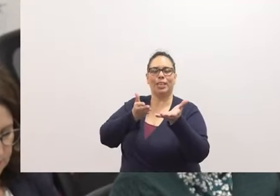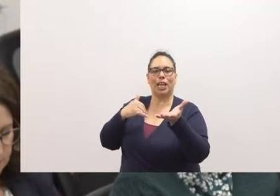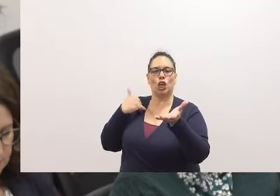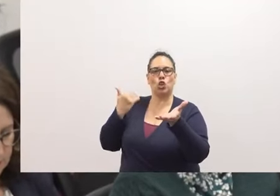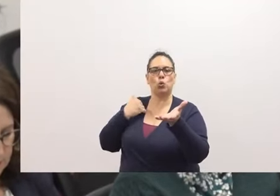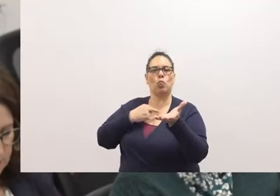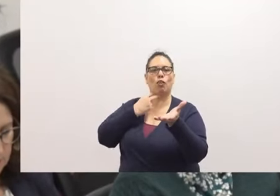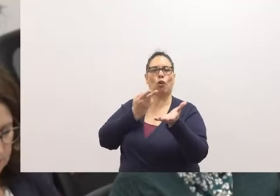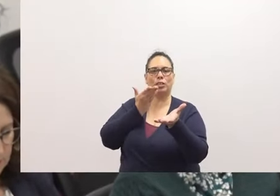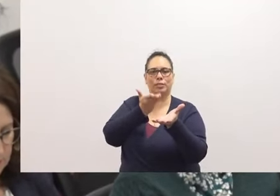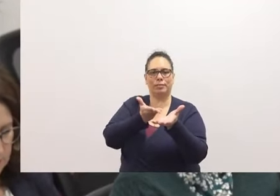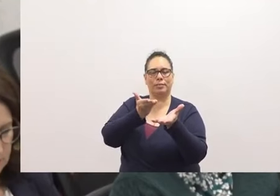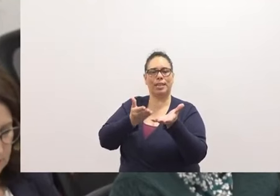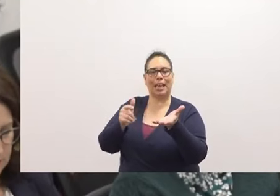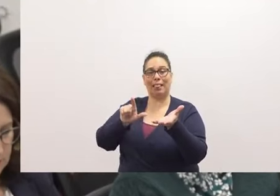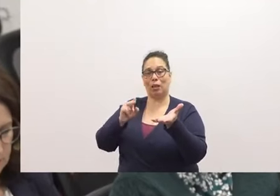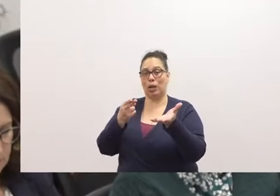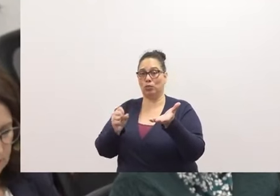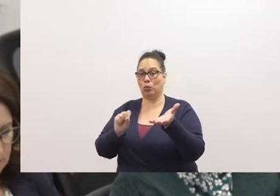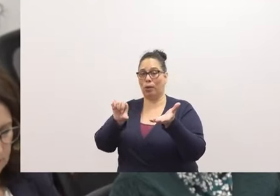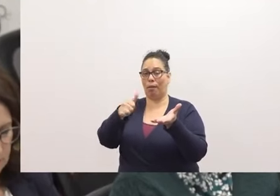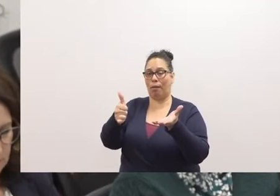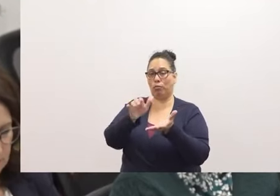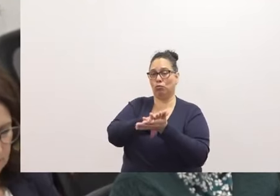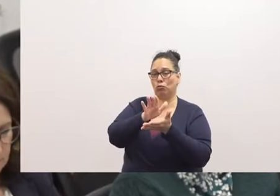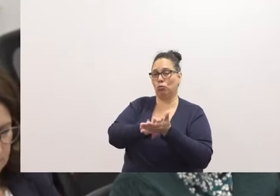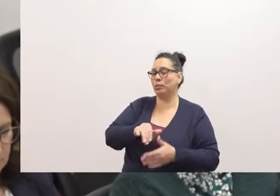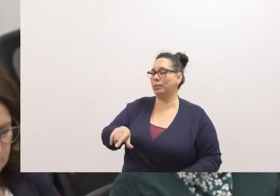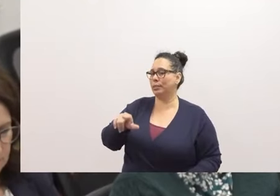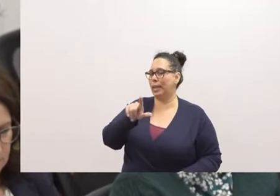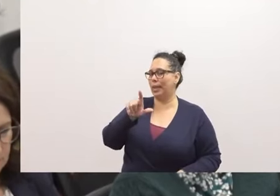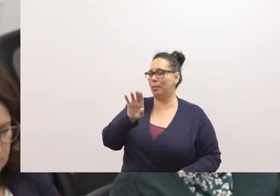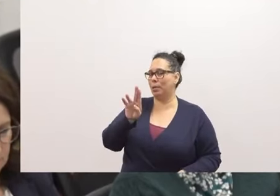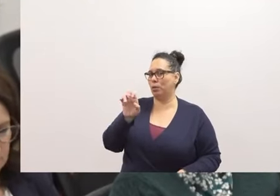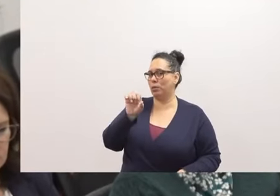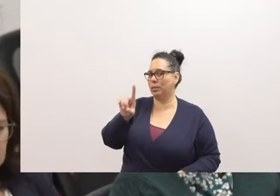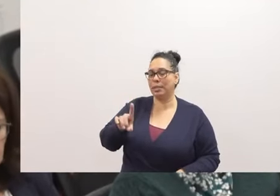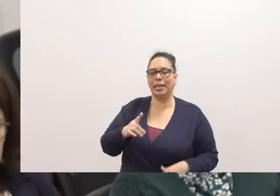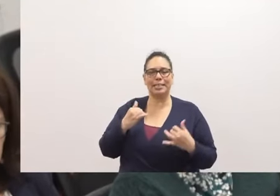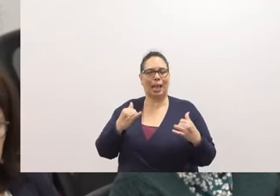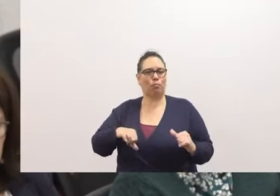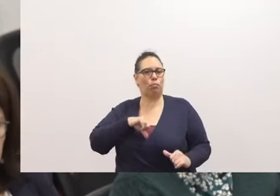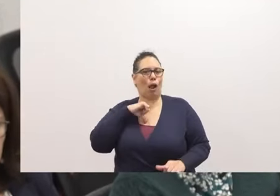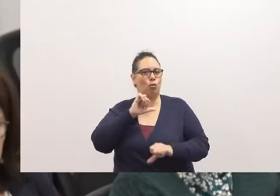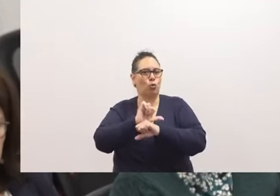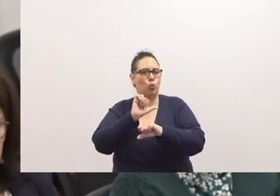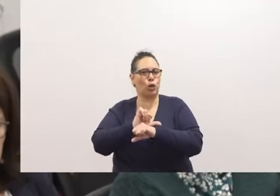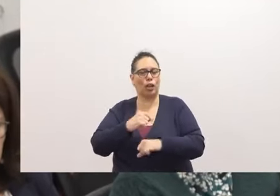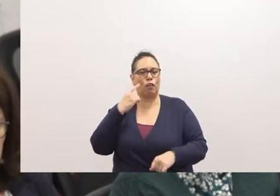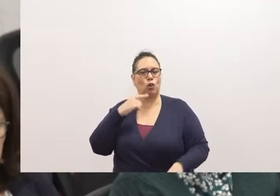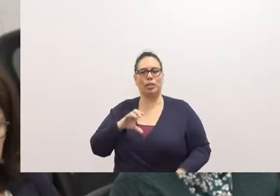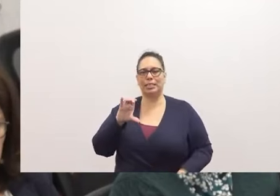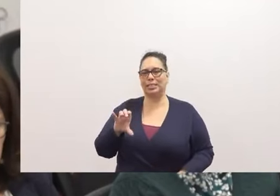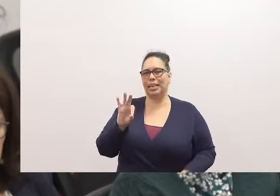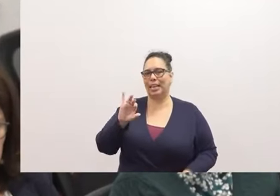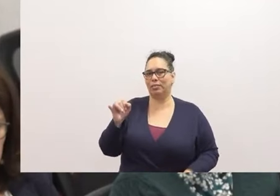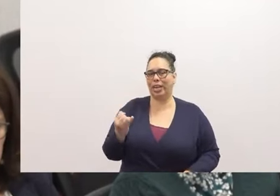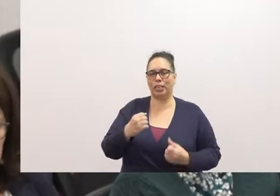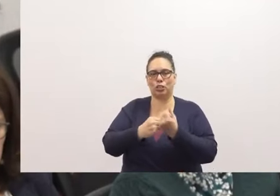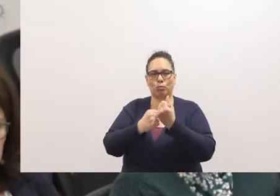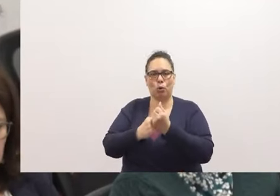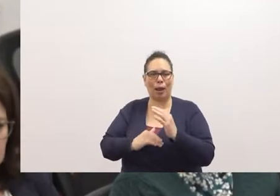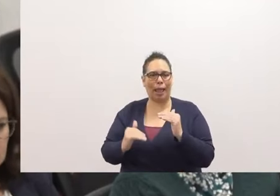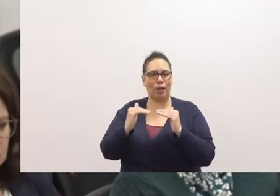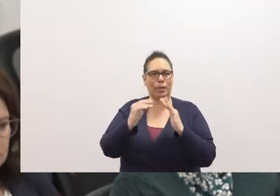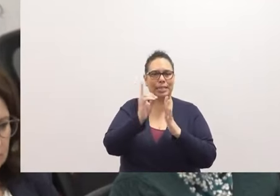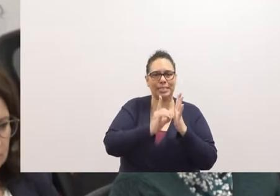voices at Lakewood High School and other schools in LBUSD. Today, I'm proud to be working for CFJ and supporting our equity